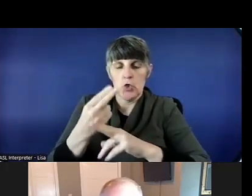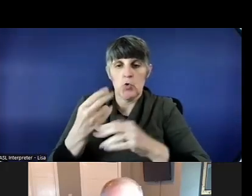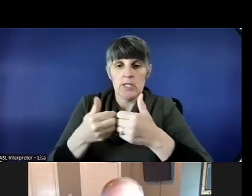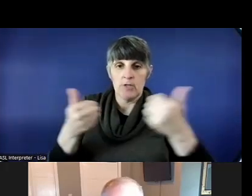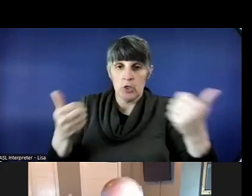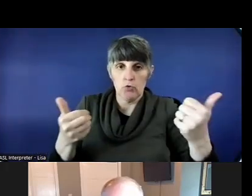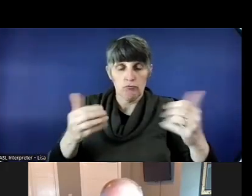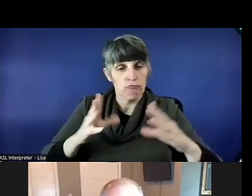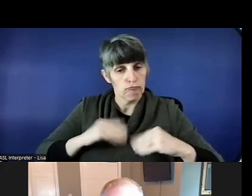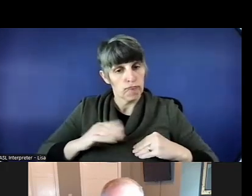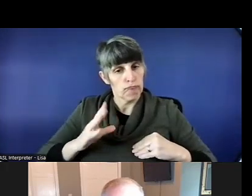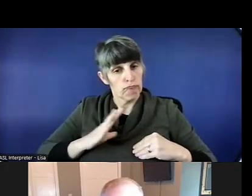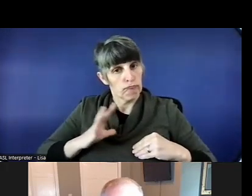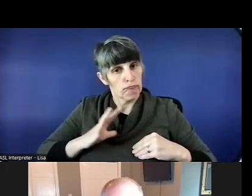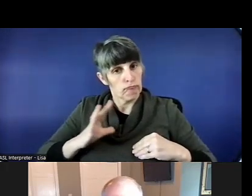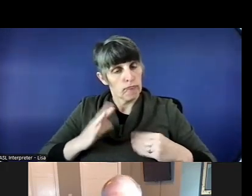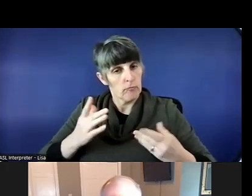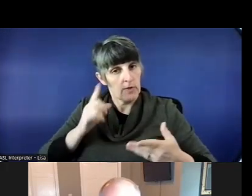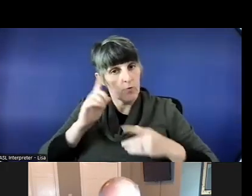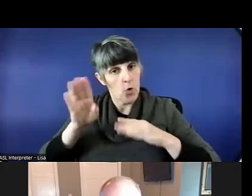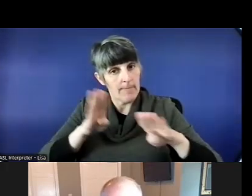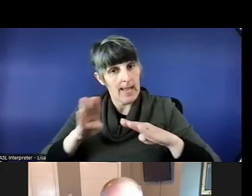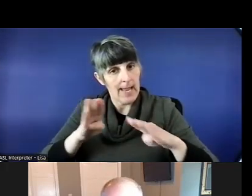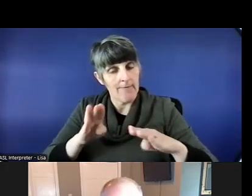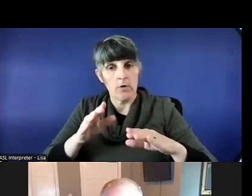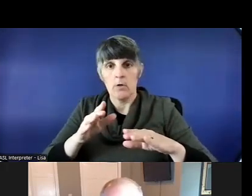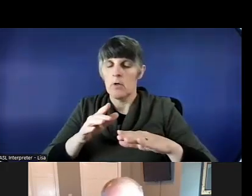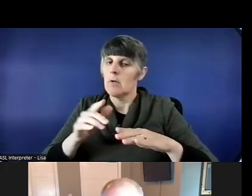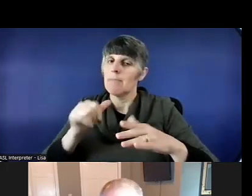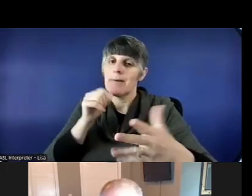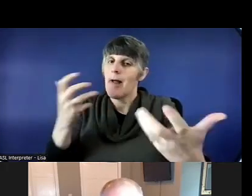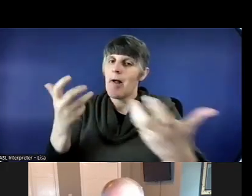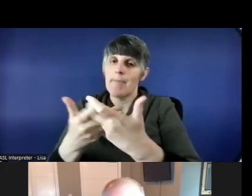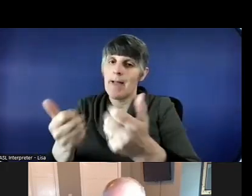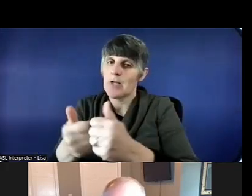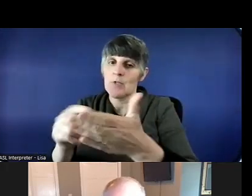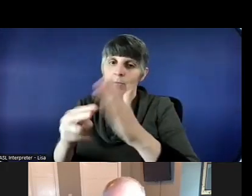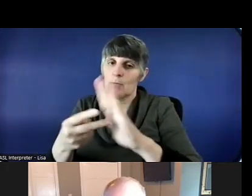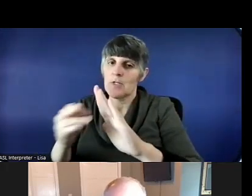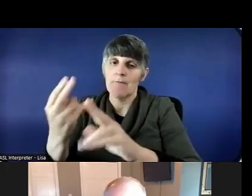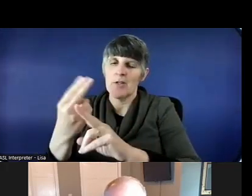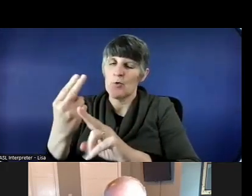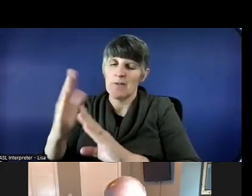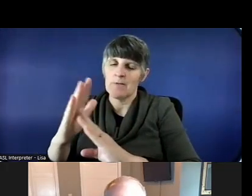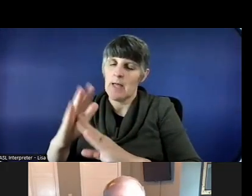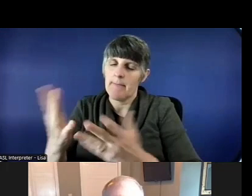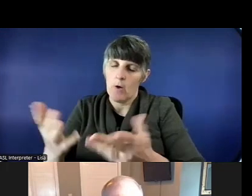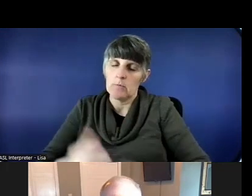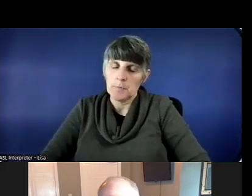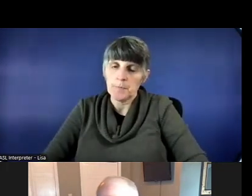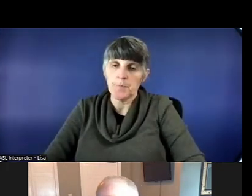is an acceptable behavior management tool, inconsistent with the purpose of the use of timeout.